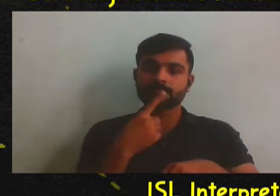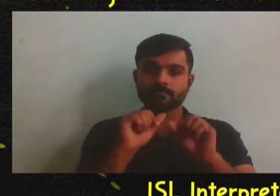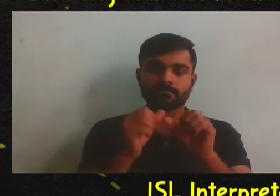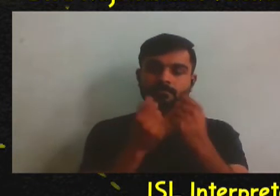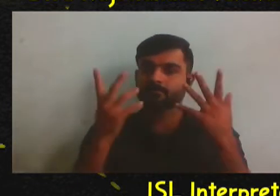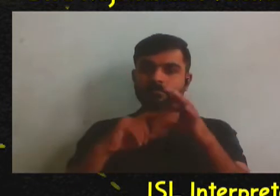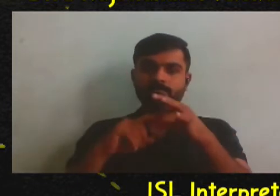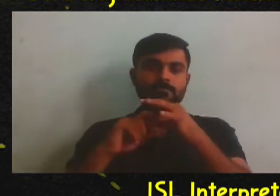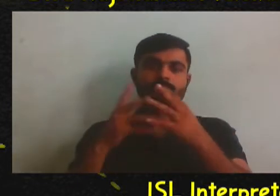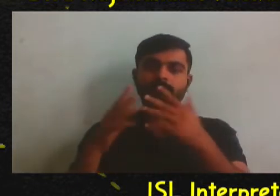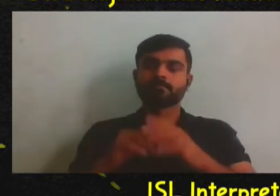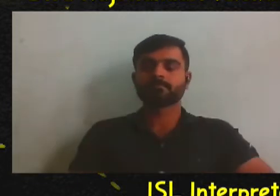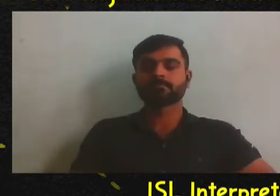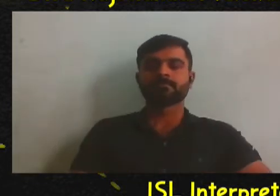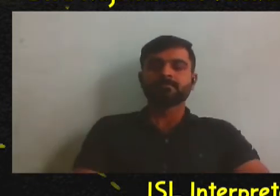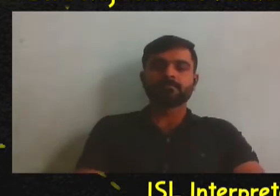once.